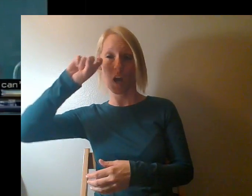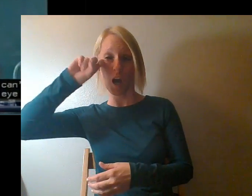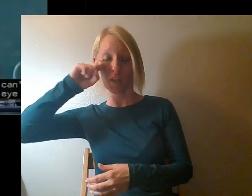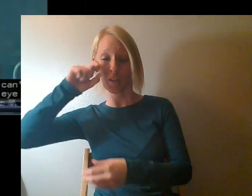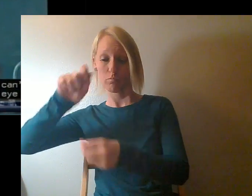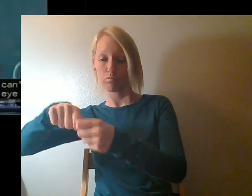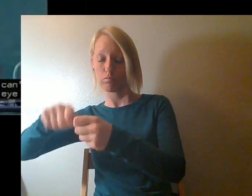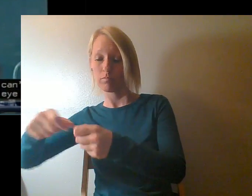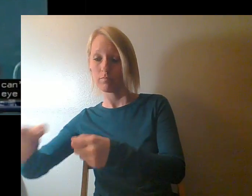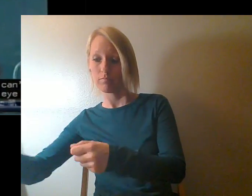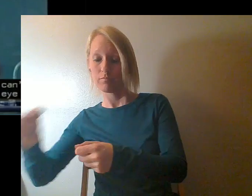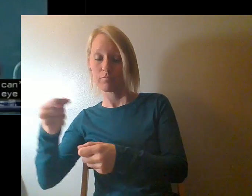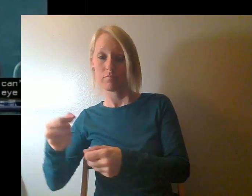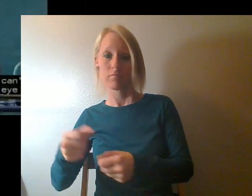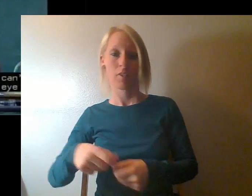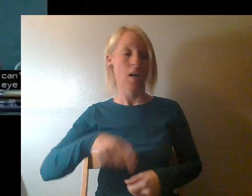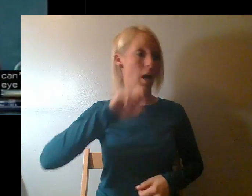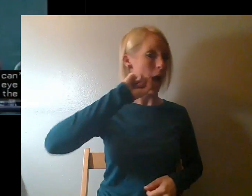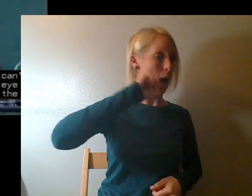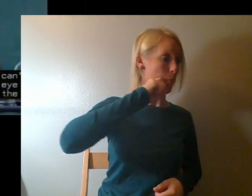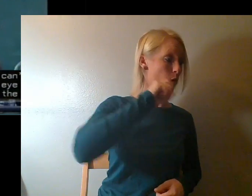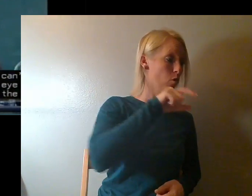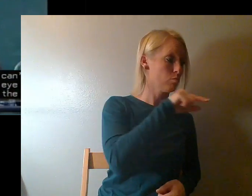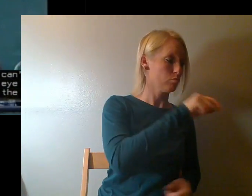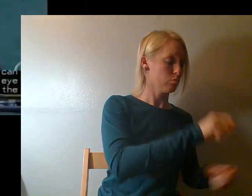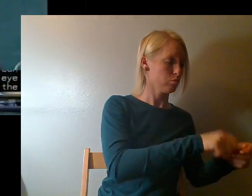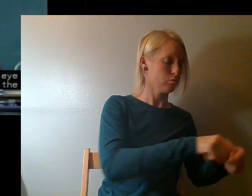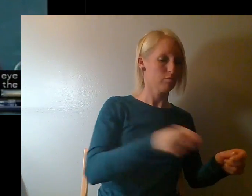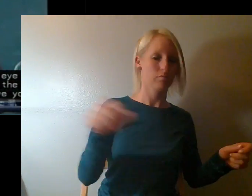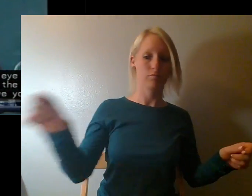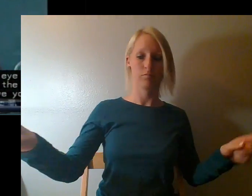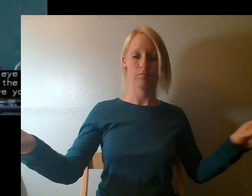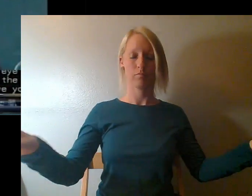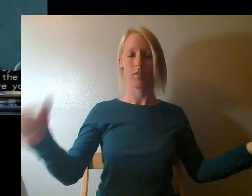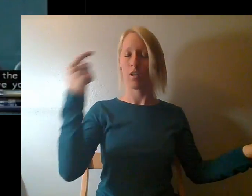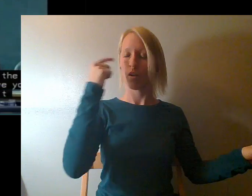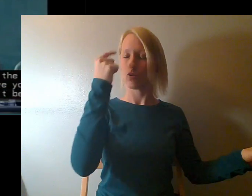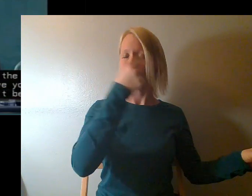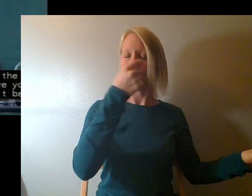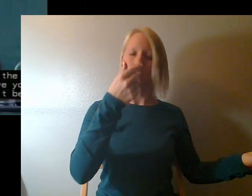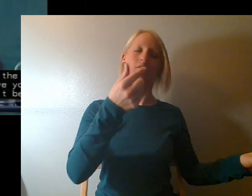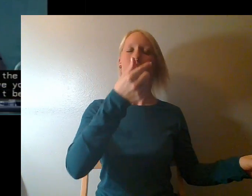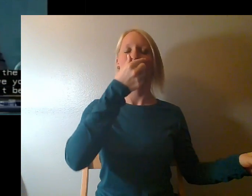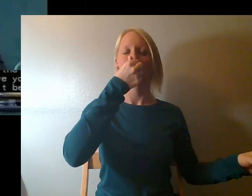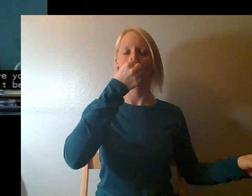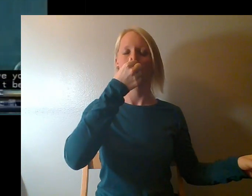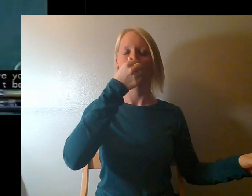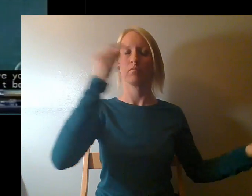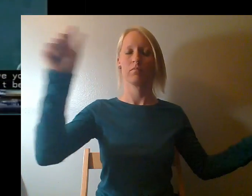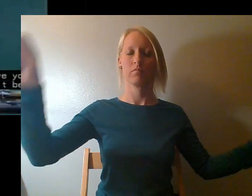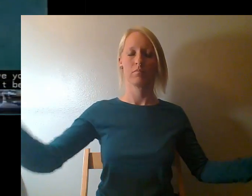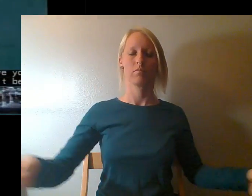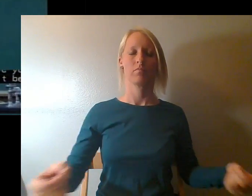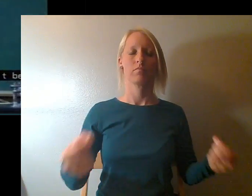smell, and then close your eyes and have somebody give you the apple and have somebody give you the piece of onion. You won't be able to tell them